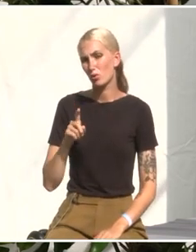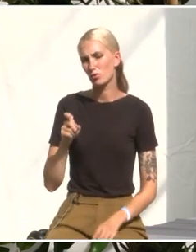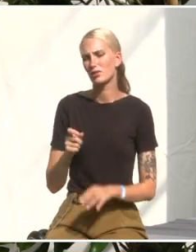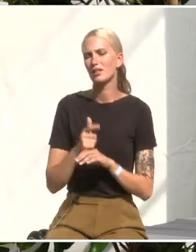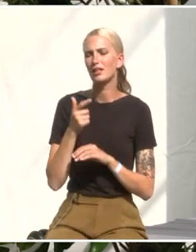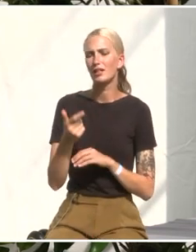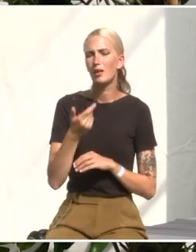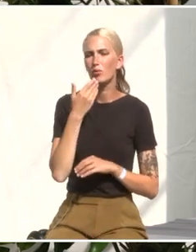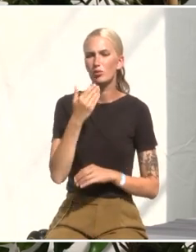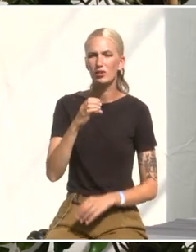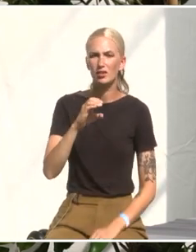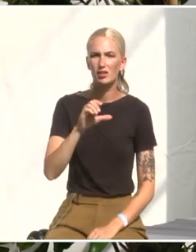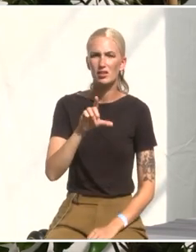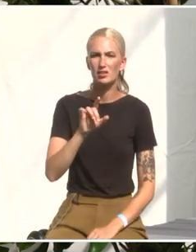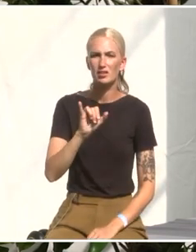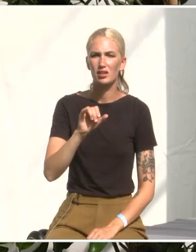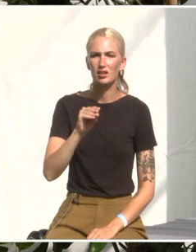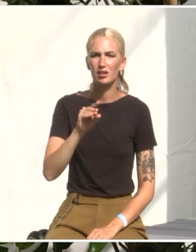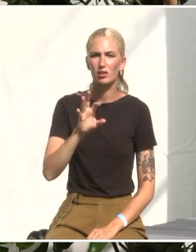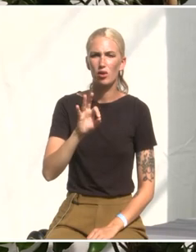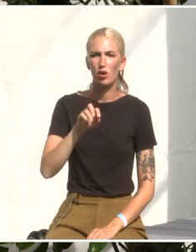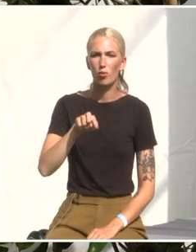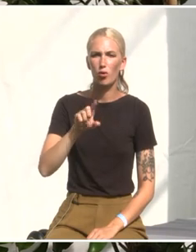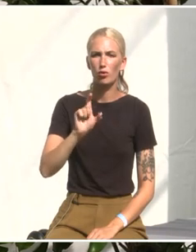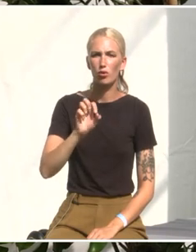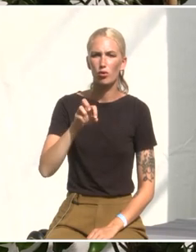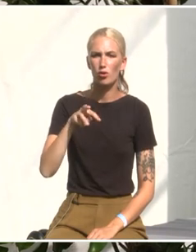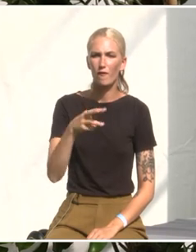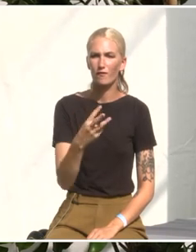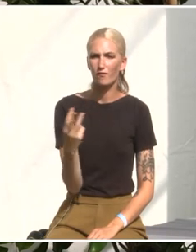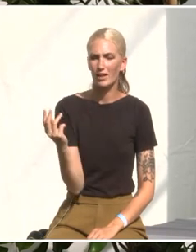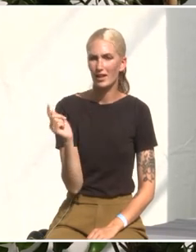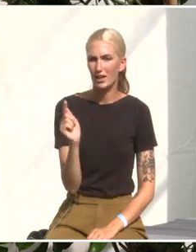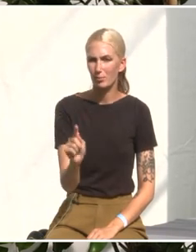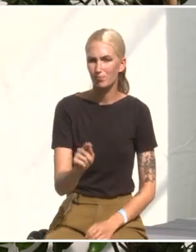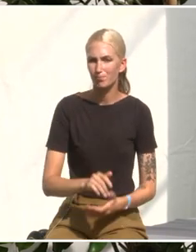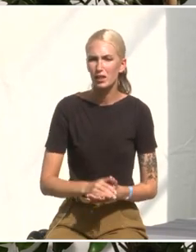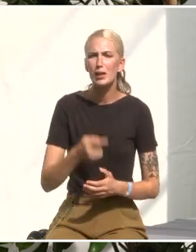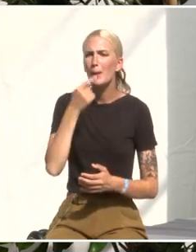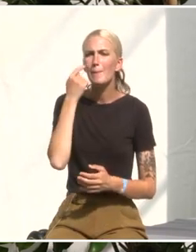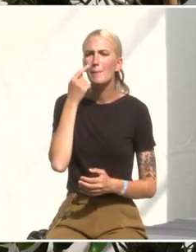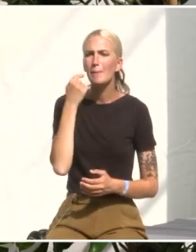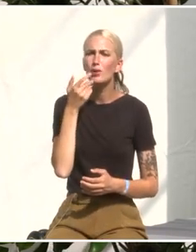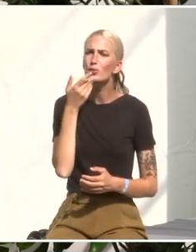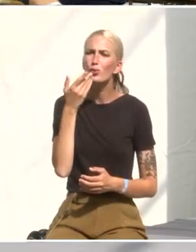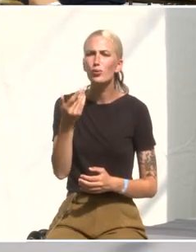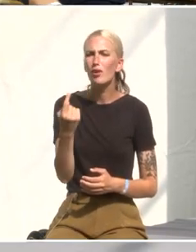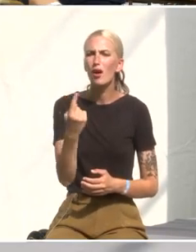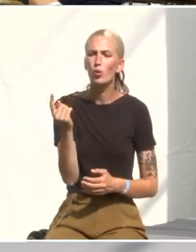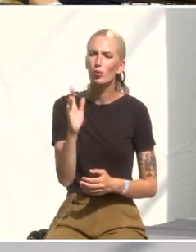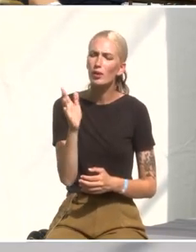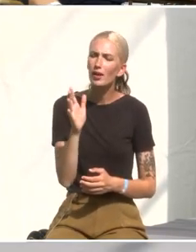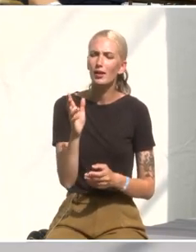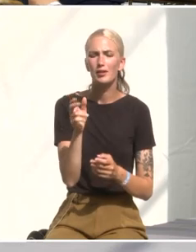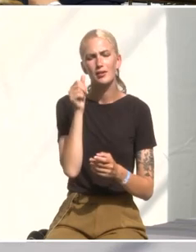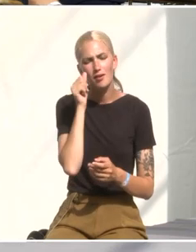on slido.com. So be ready for that. And not only men, of course, are invited to answer the questions, but women as